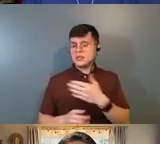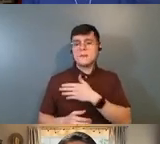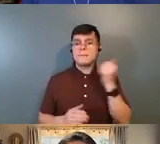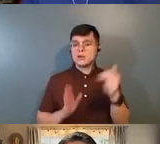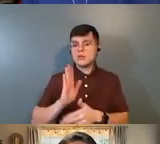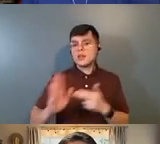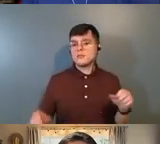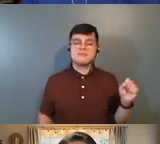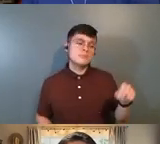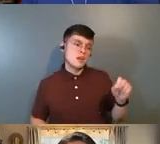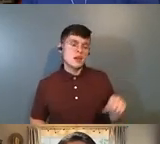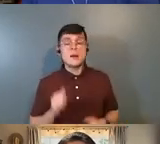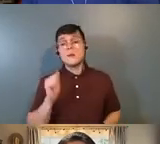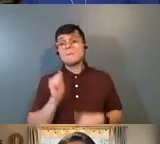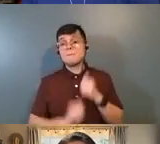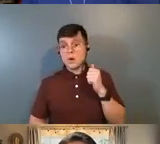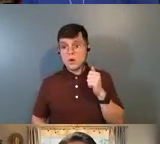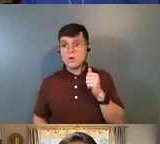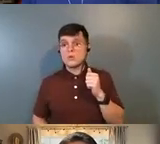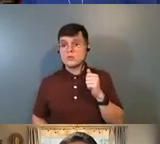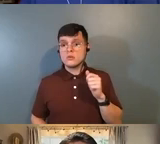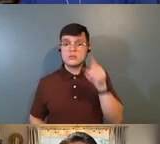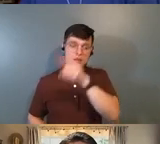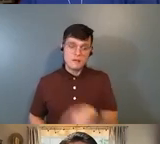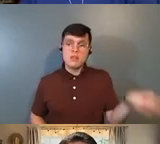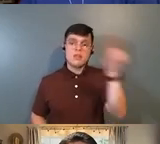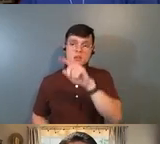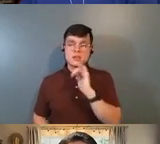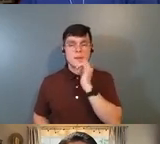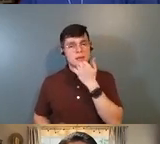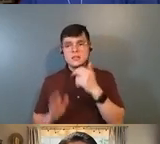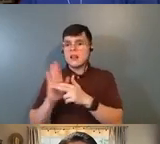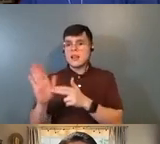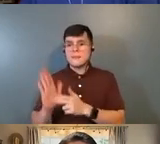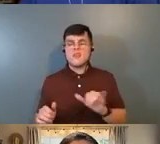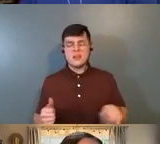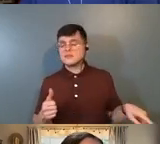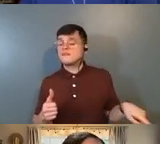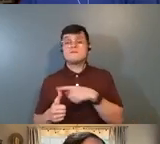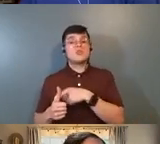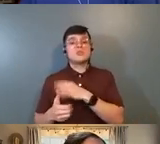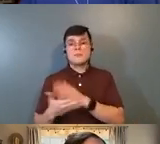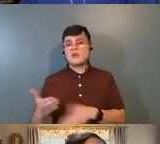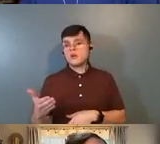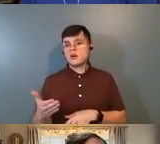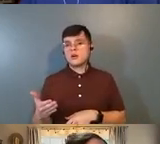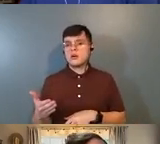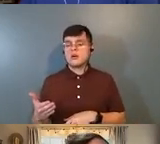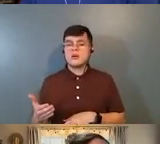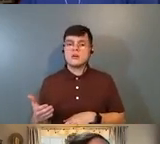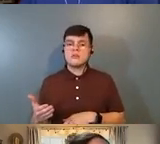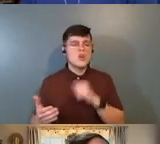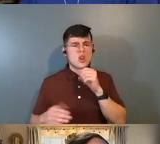Yeah, most of the stuff on this is labeling. That would be the first part, and that's not going to change any of the